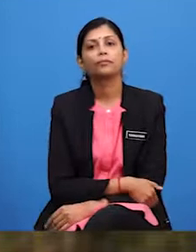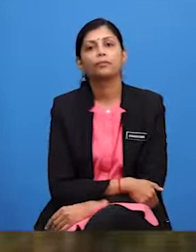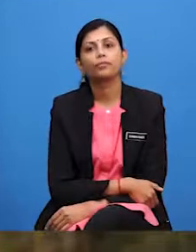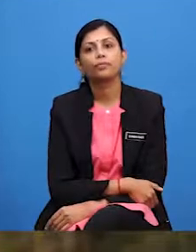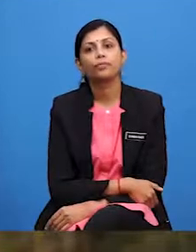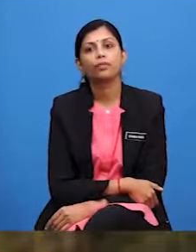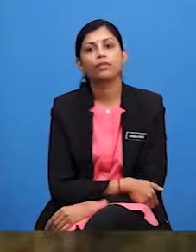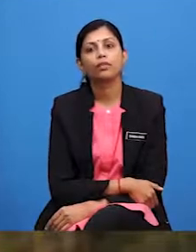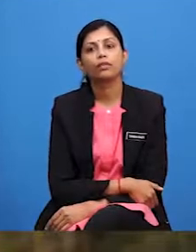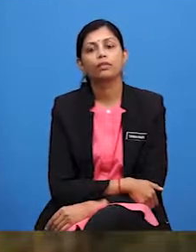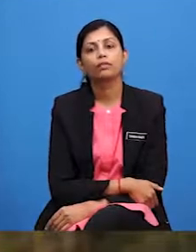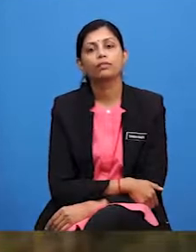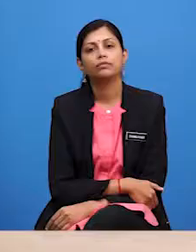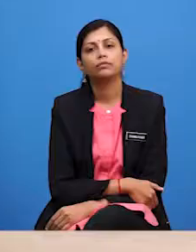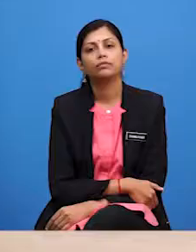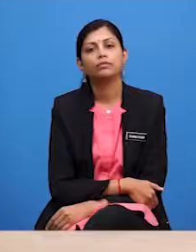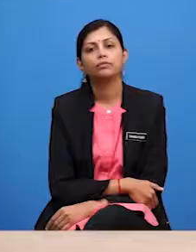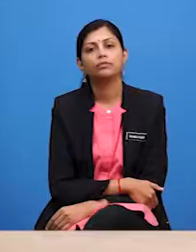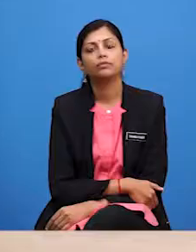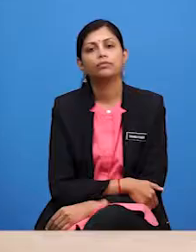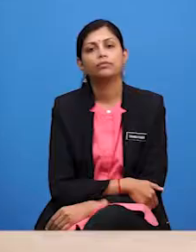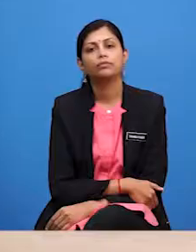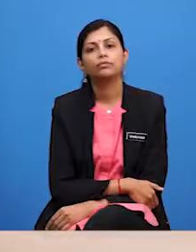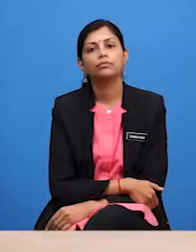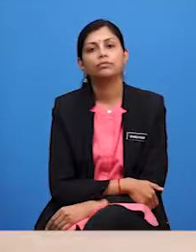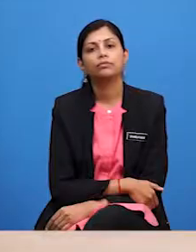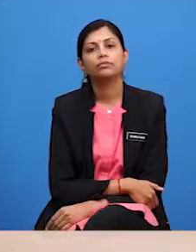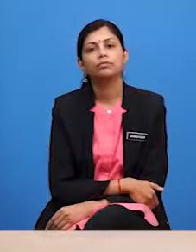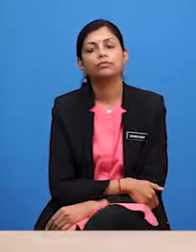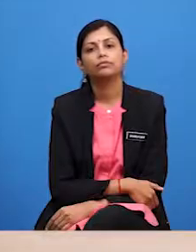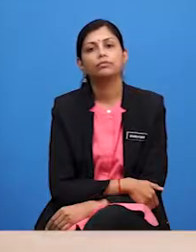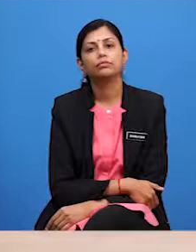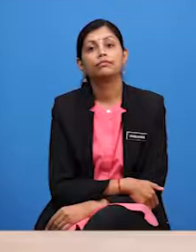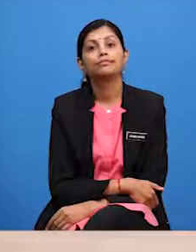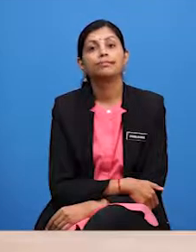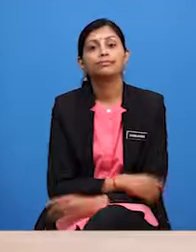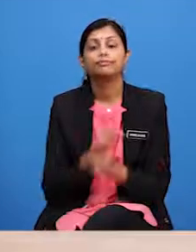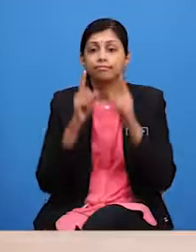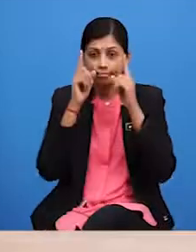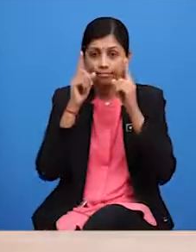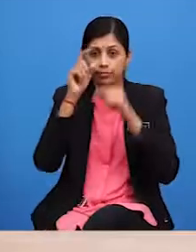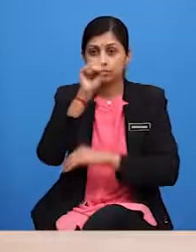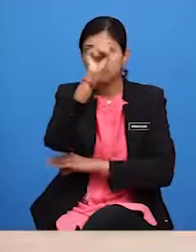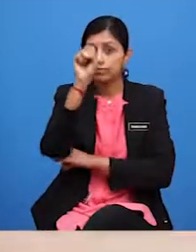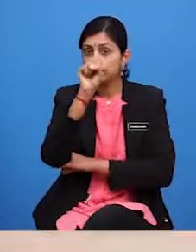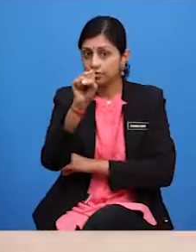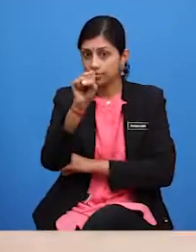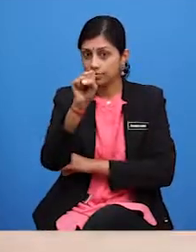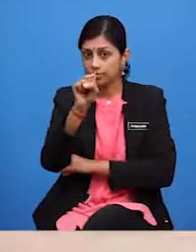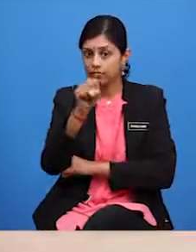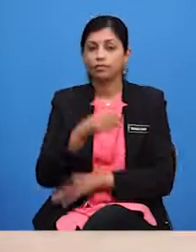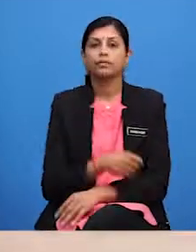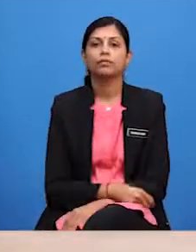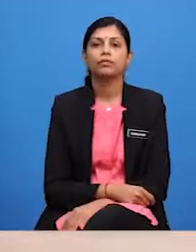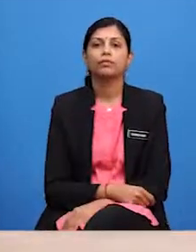These are the questions. What is it more important to have with you in